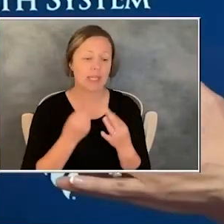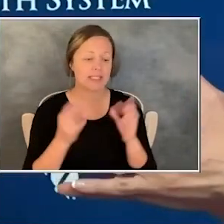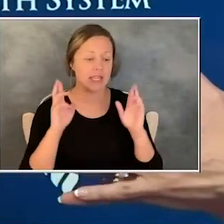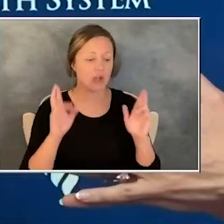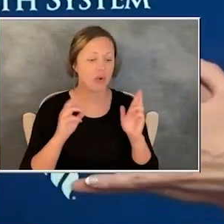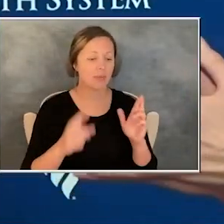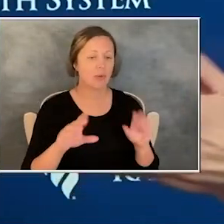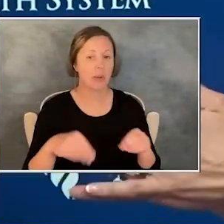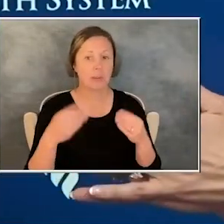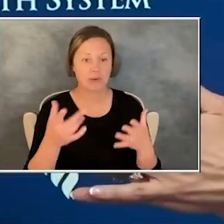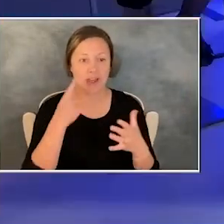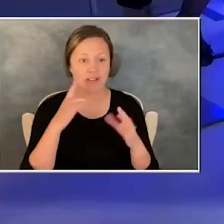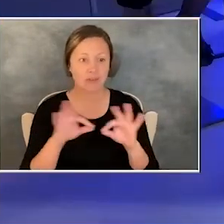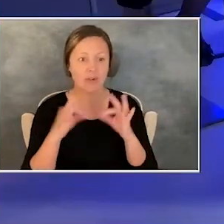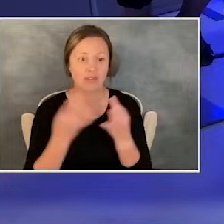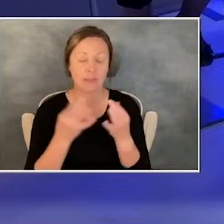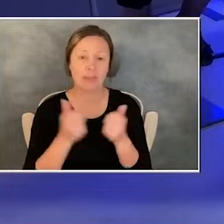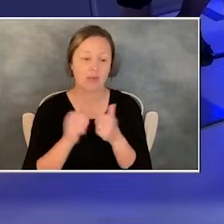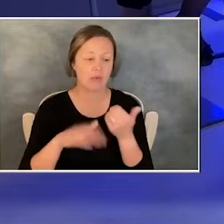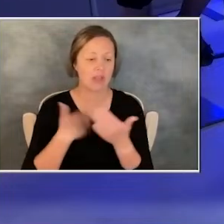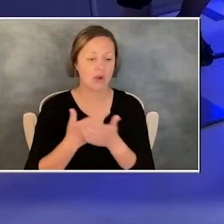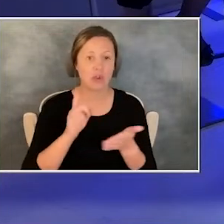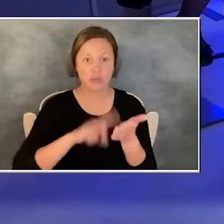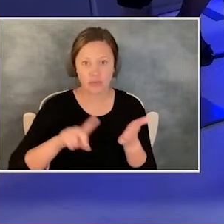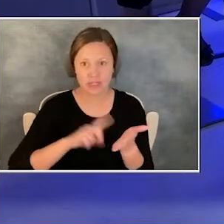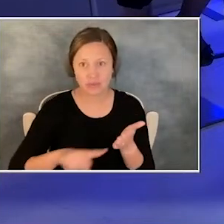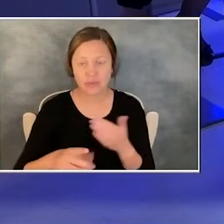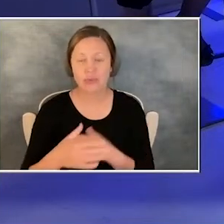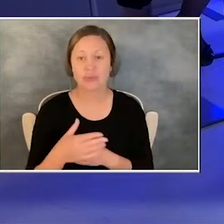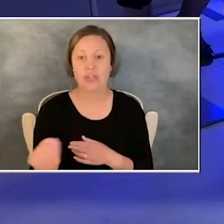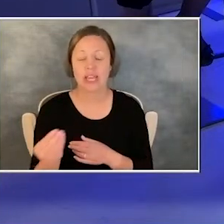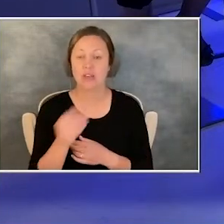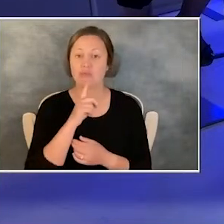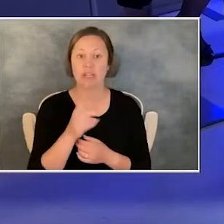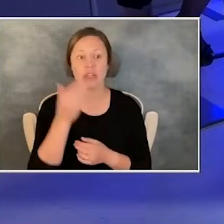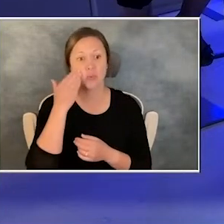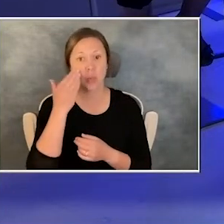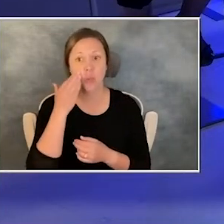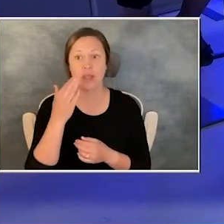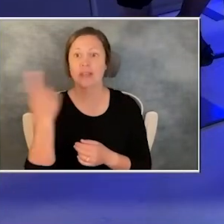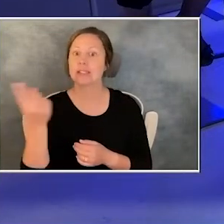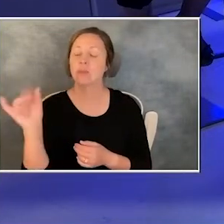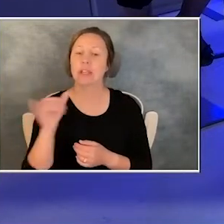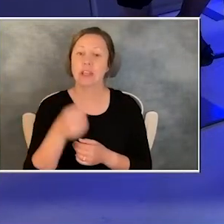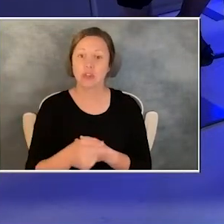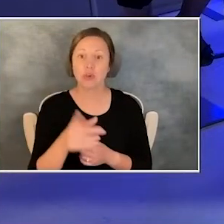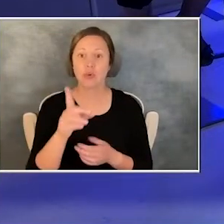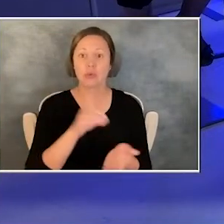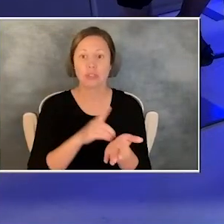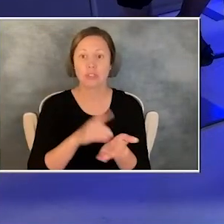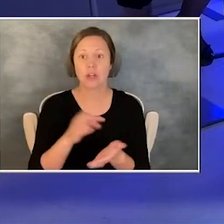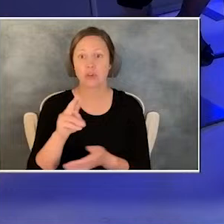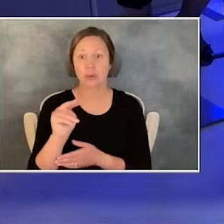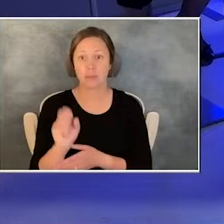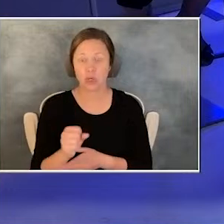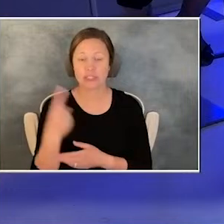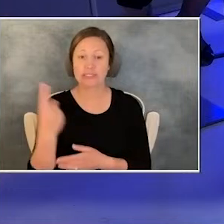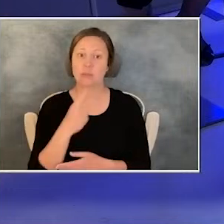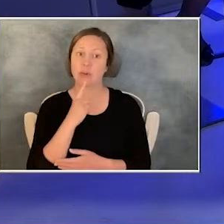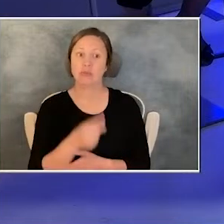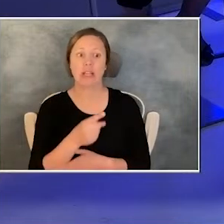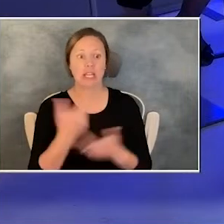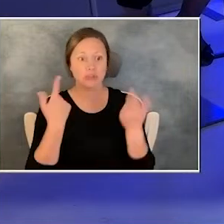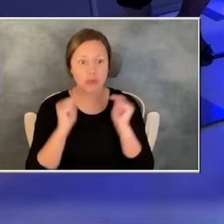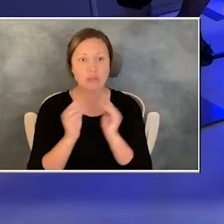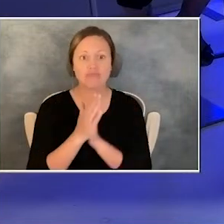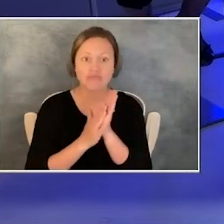to families with all the research, and just knowing there's someone like you, Dr. Burns, fighting the fight of trying to find a cure, and